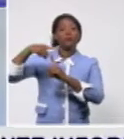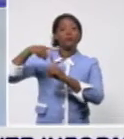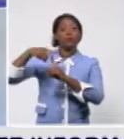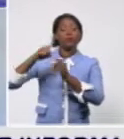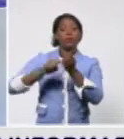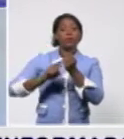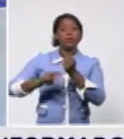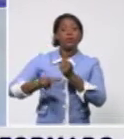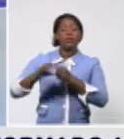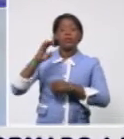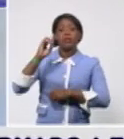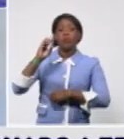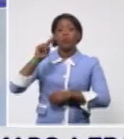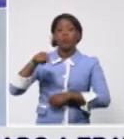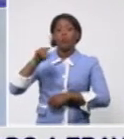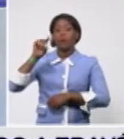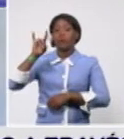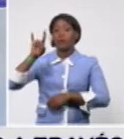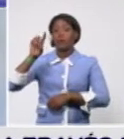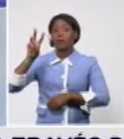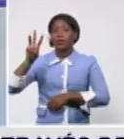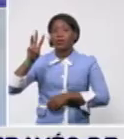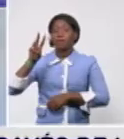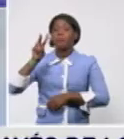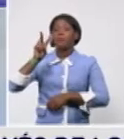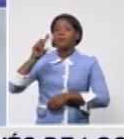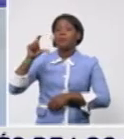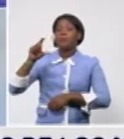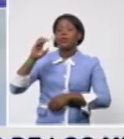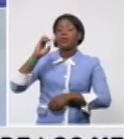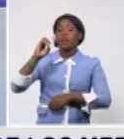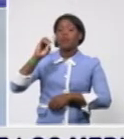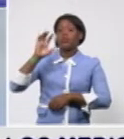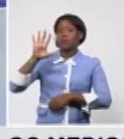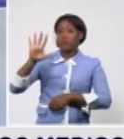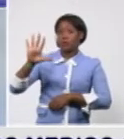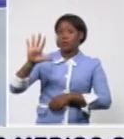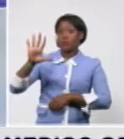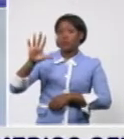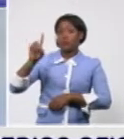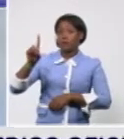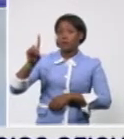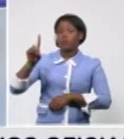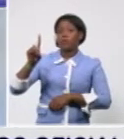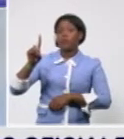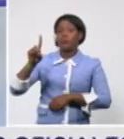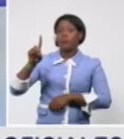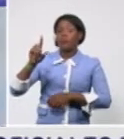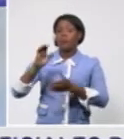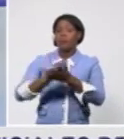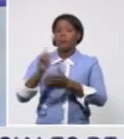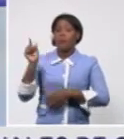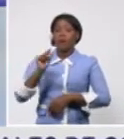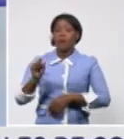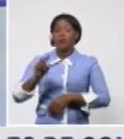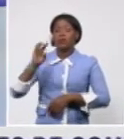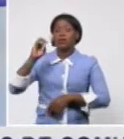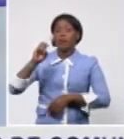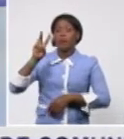with 0.51, Mayabeque with 0.26,